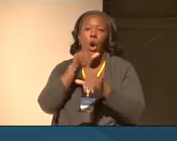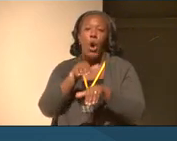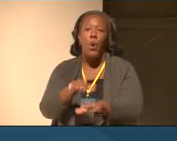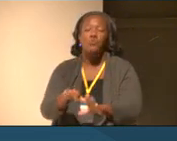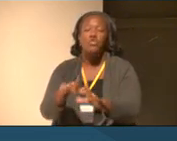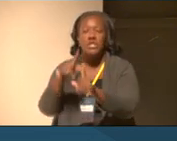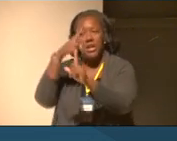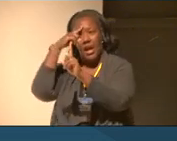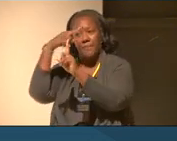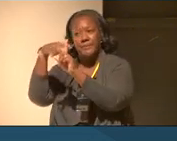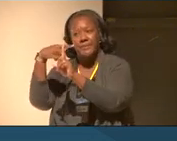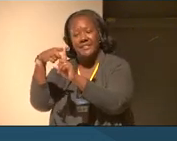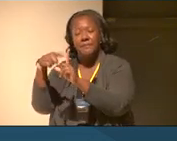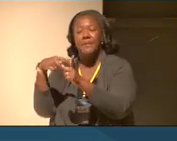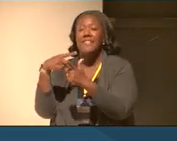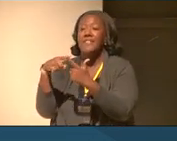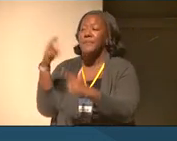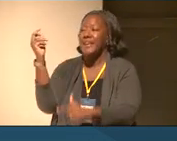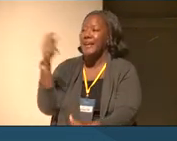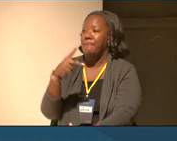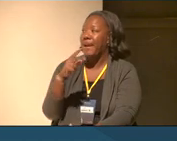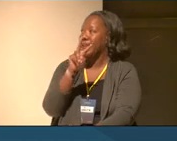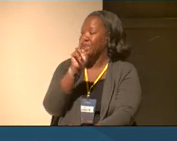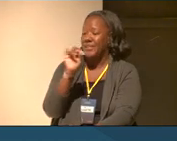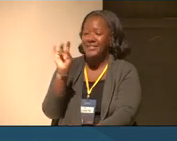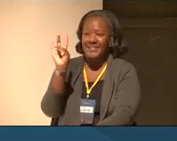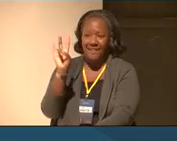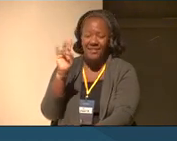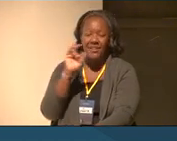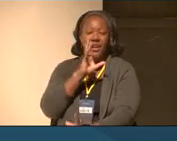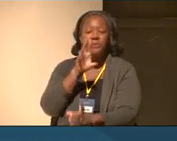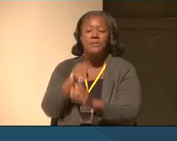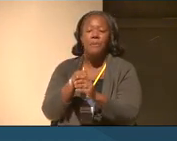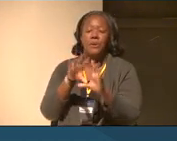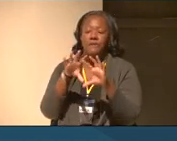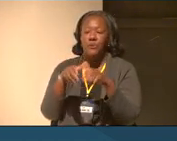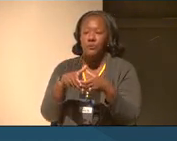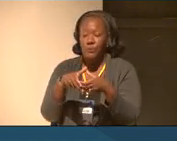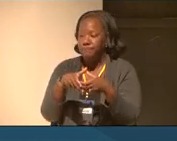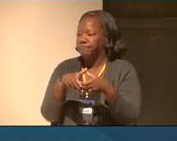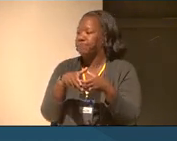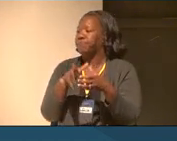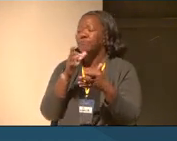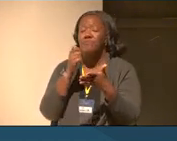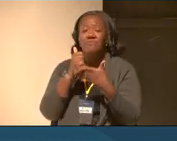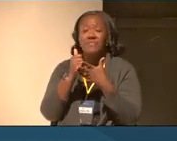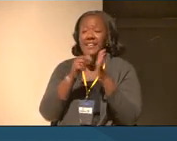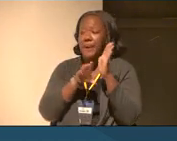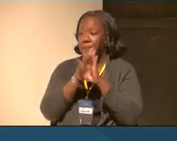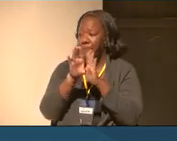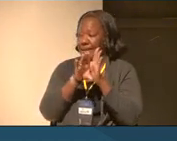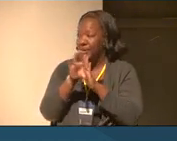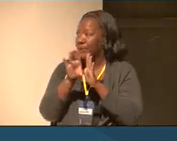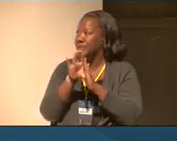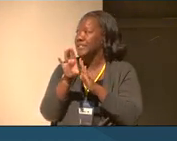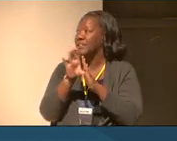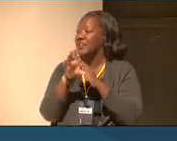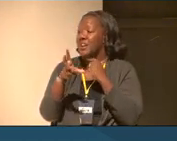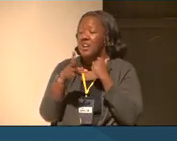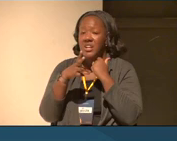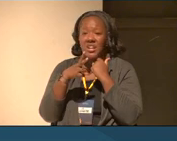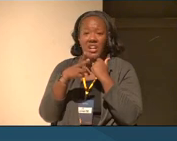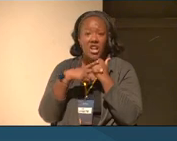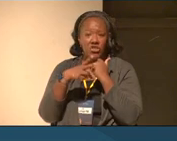I moved back to the Smithsonian in 2007, I was part of a group of people that helped to build conservation across the